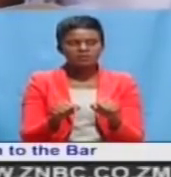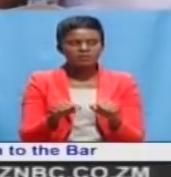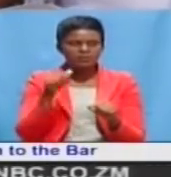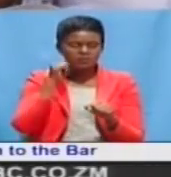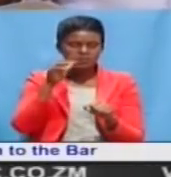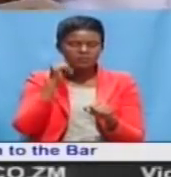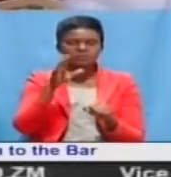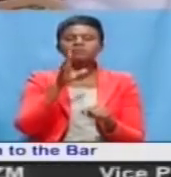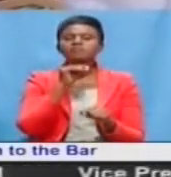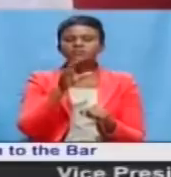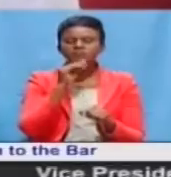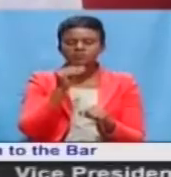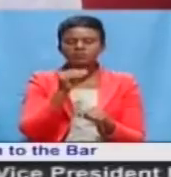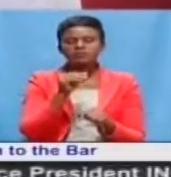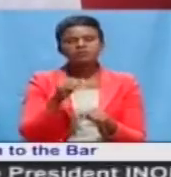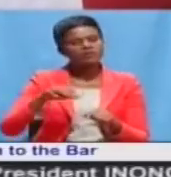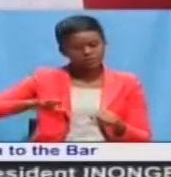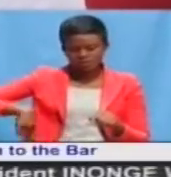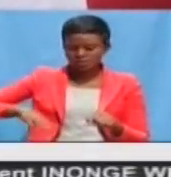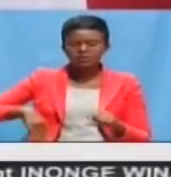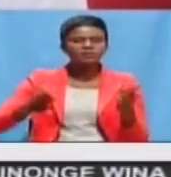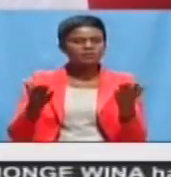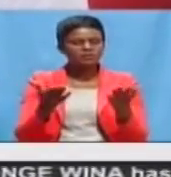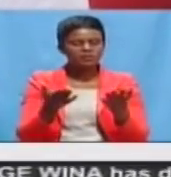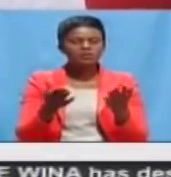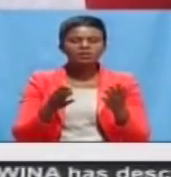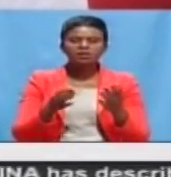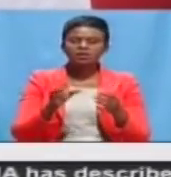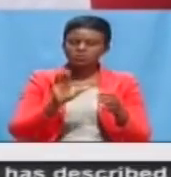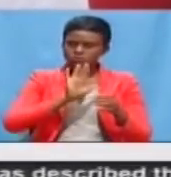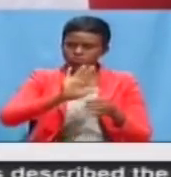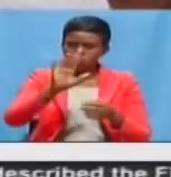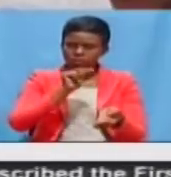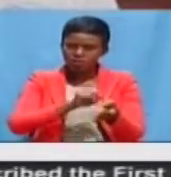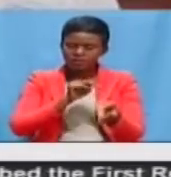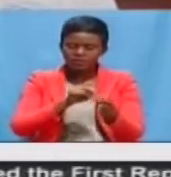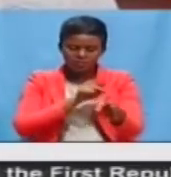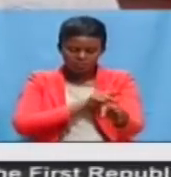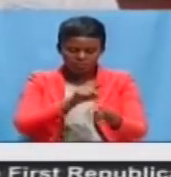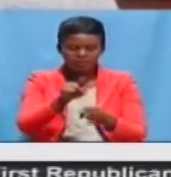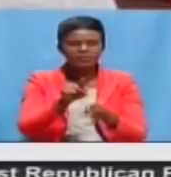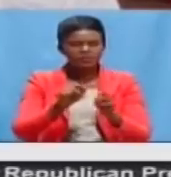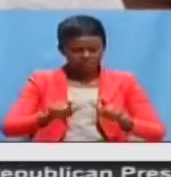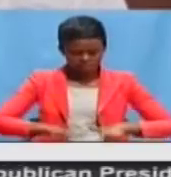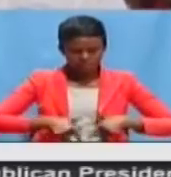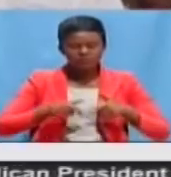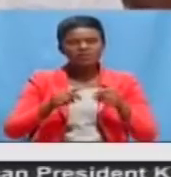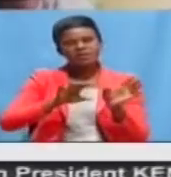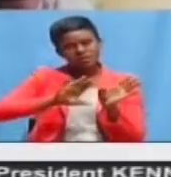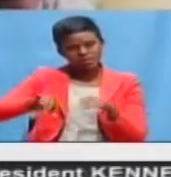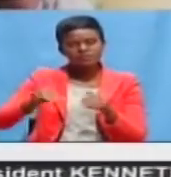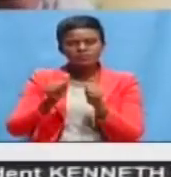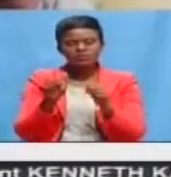and gentlemen, it's not too late. Leave the profession for those that have the compassion